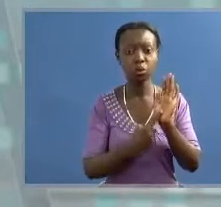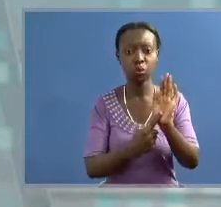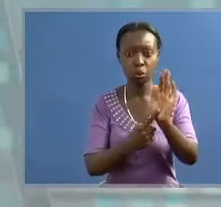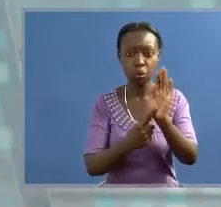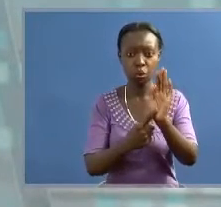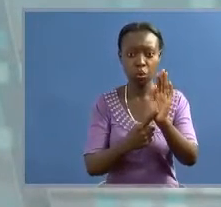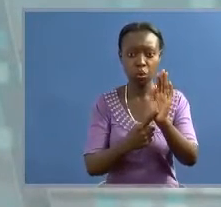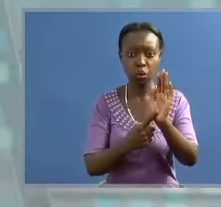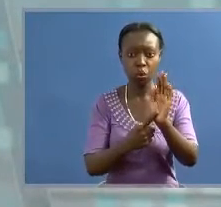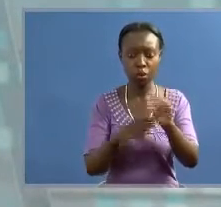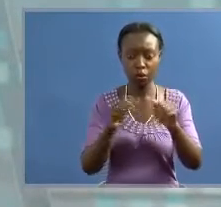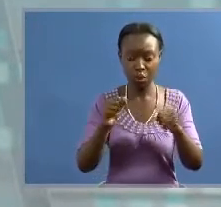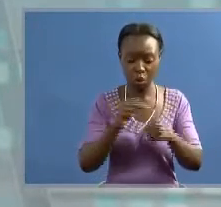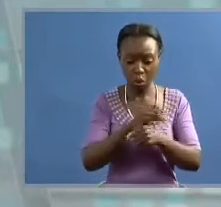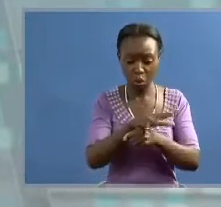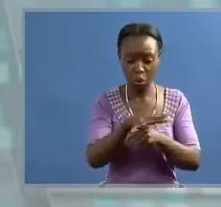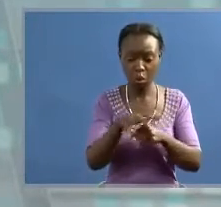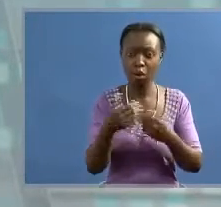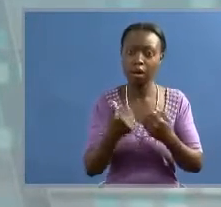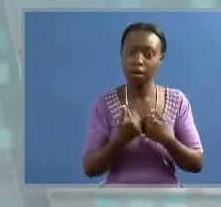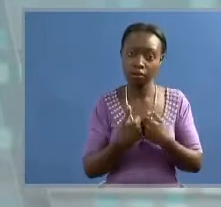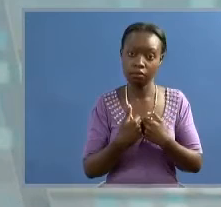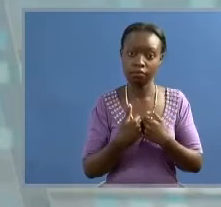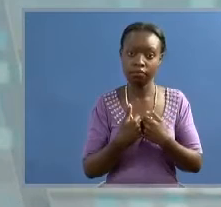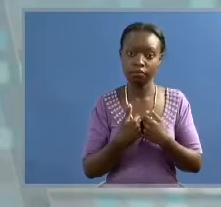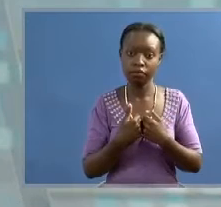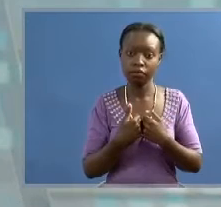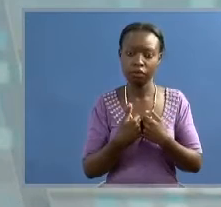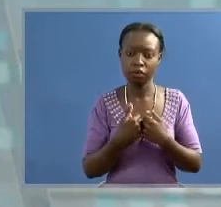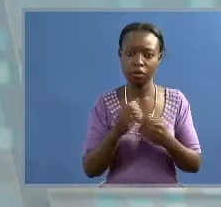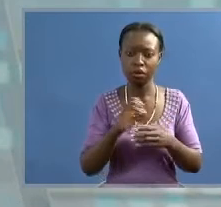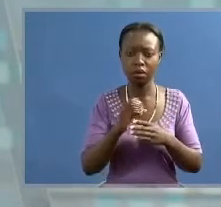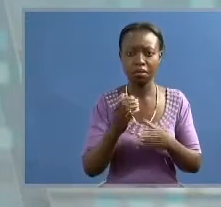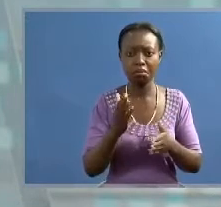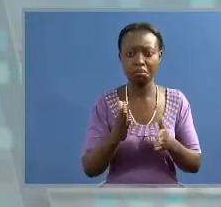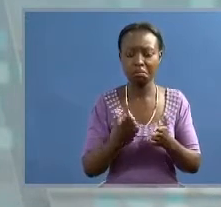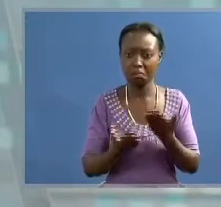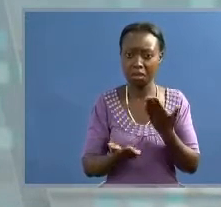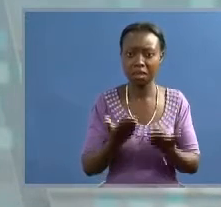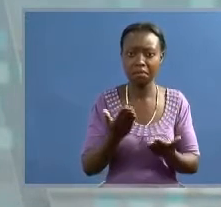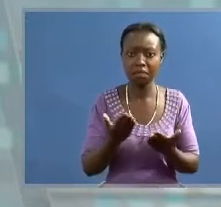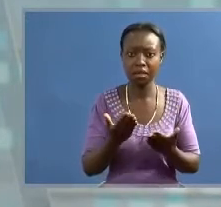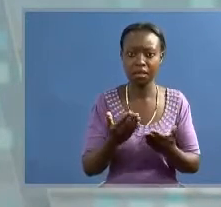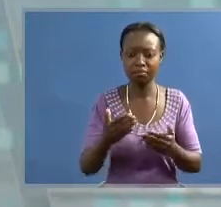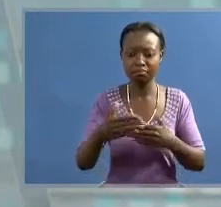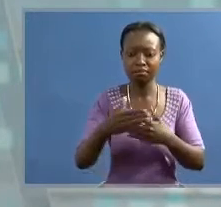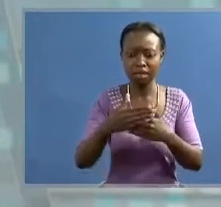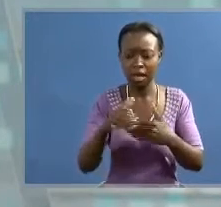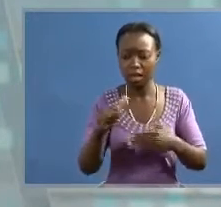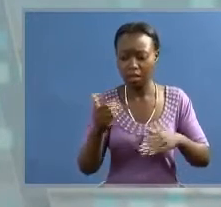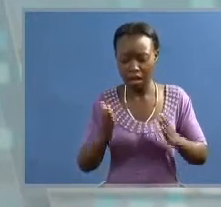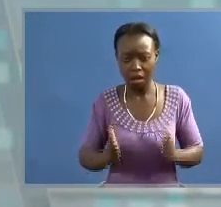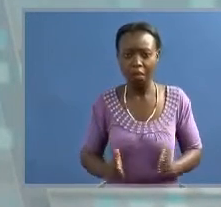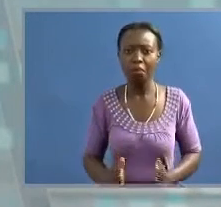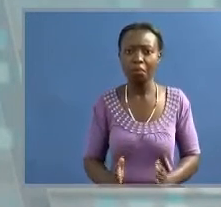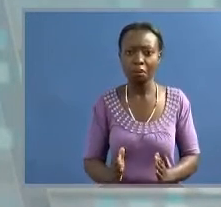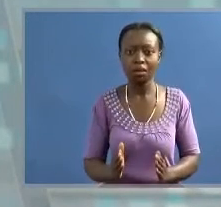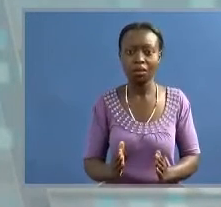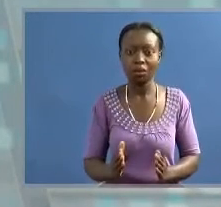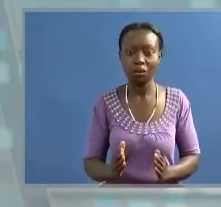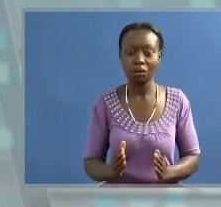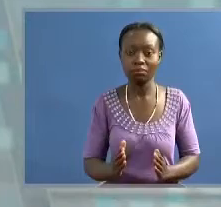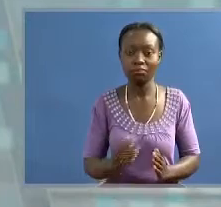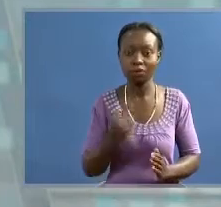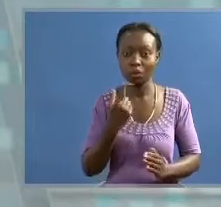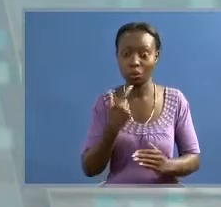is saying they were in contact with somebody or in a place where coronavirus was, let's say, it was an outbreak as such.